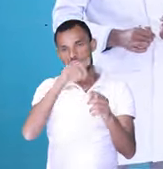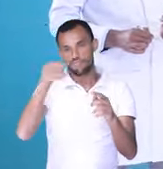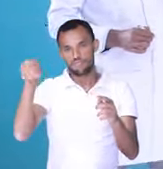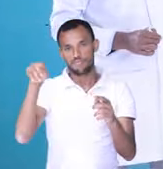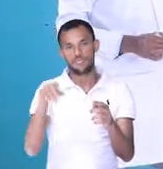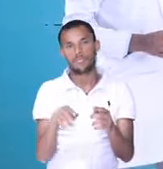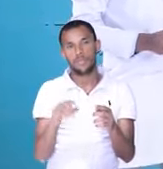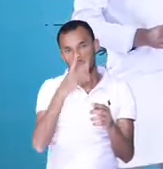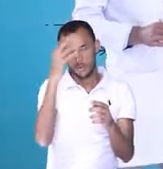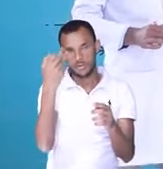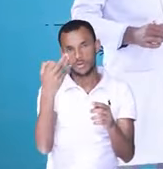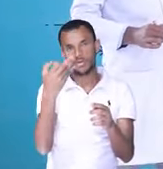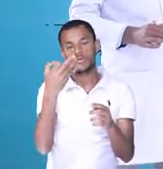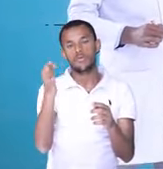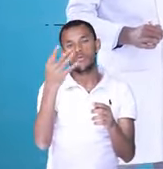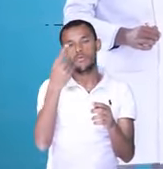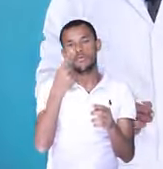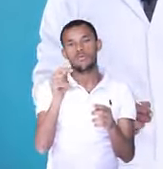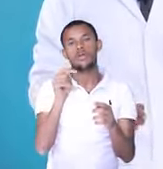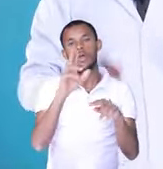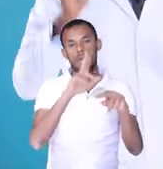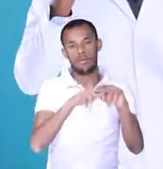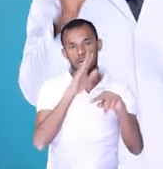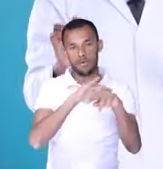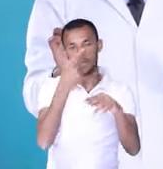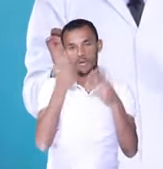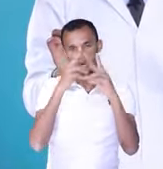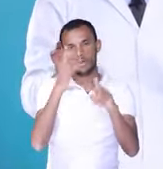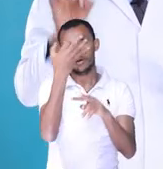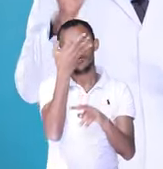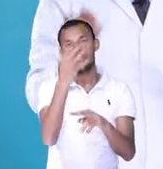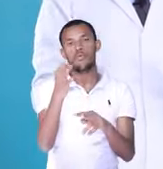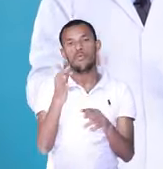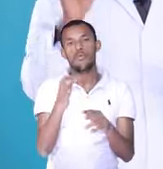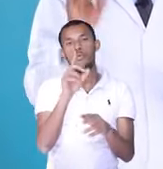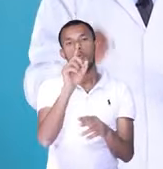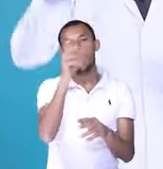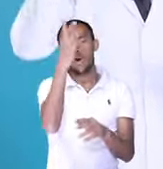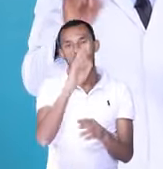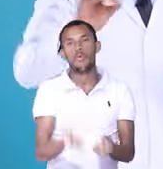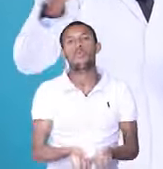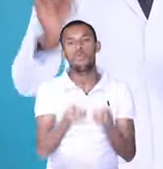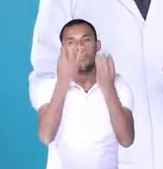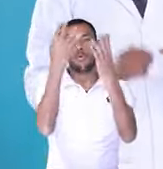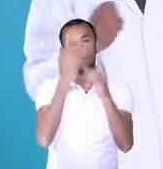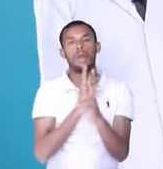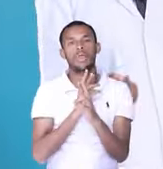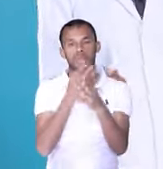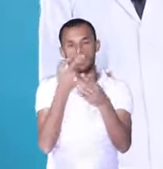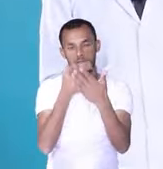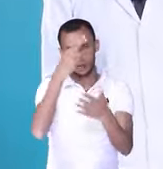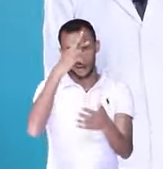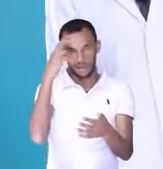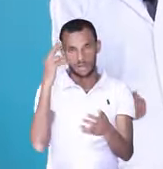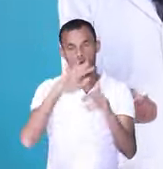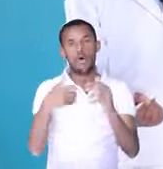to X. Because rate depends on the concentrations of one or more reactants. But in this